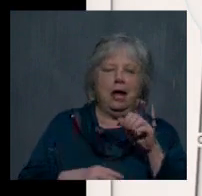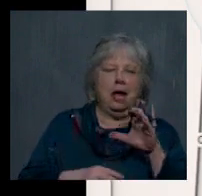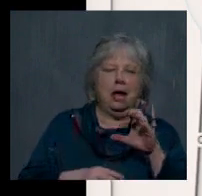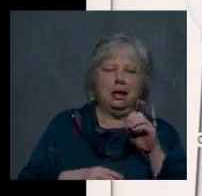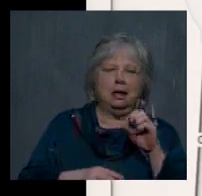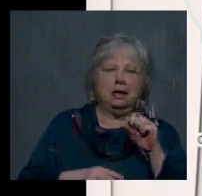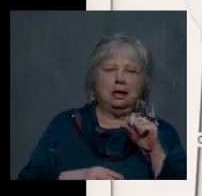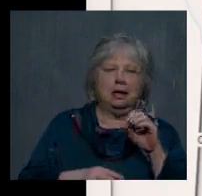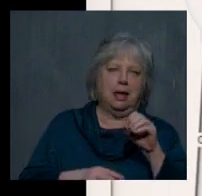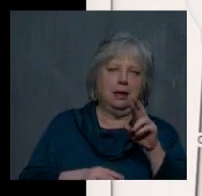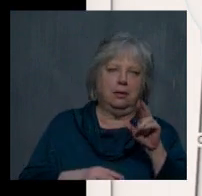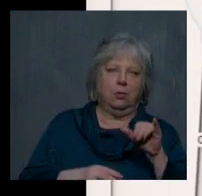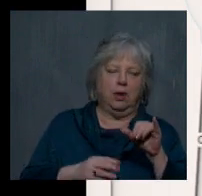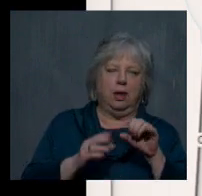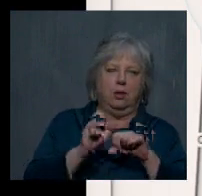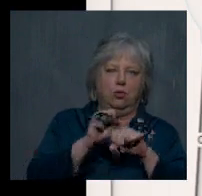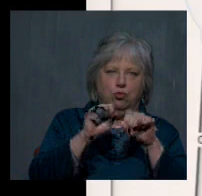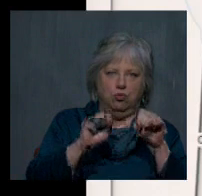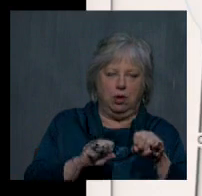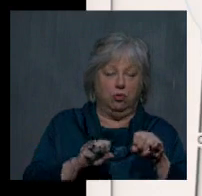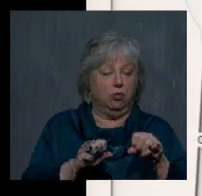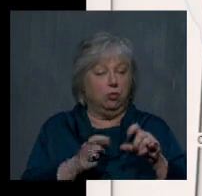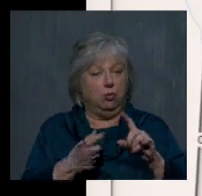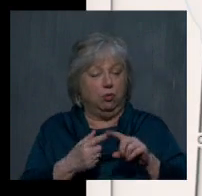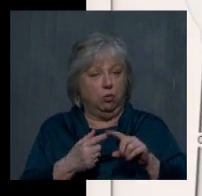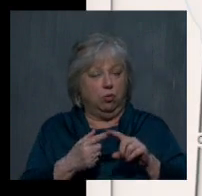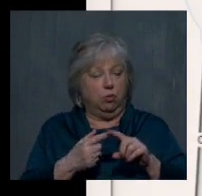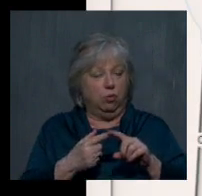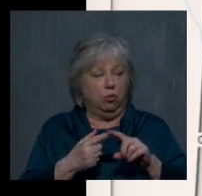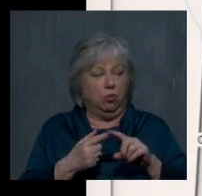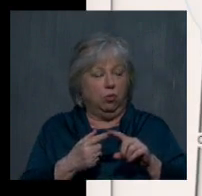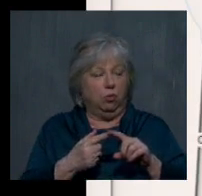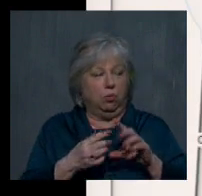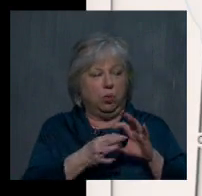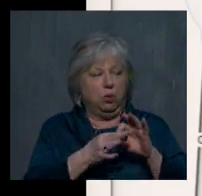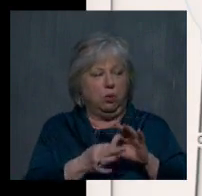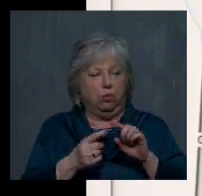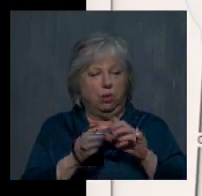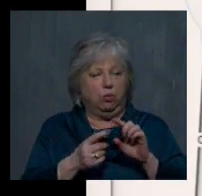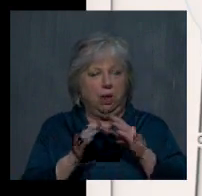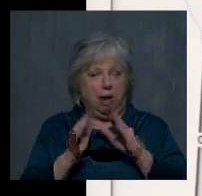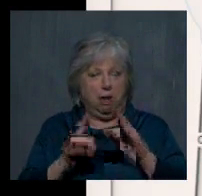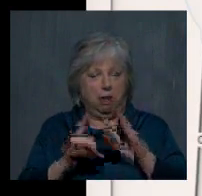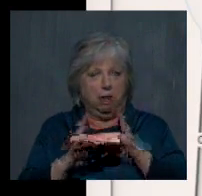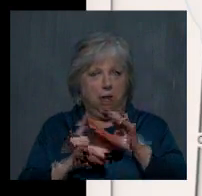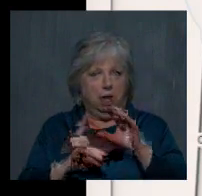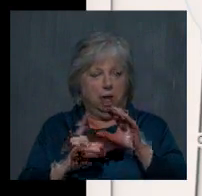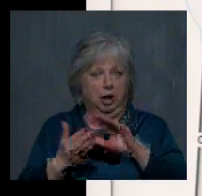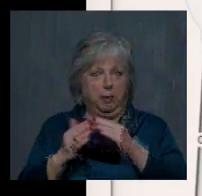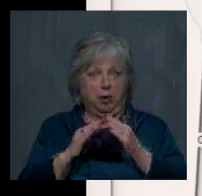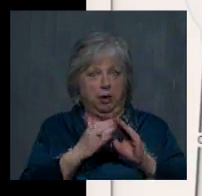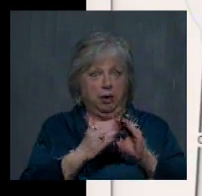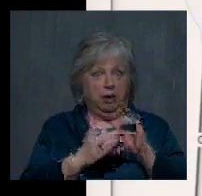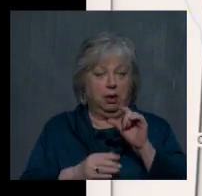Okay. To the residential one on. Yes. Okay, thank you.